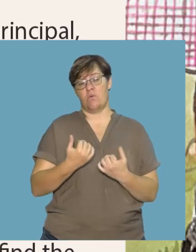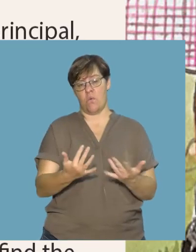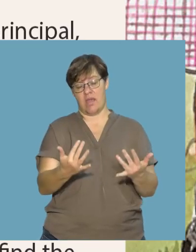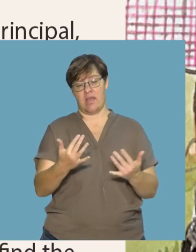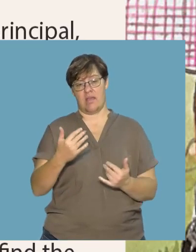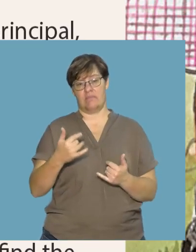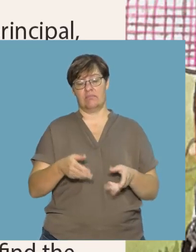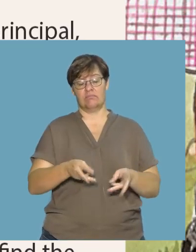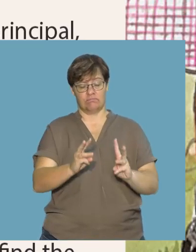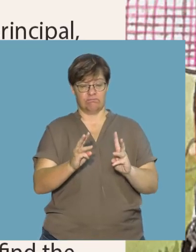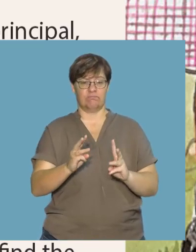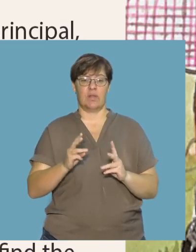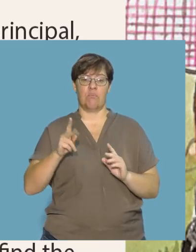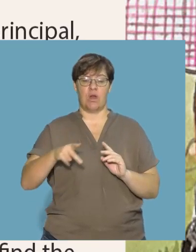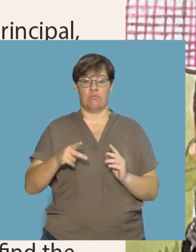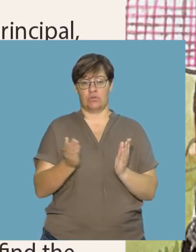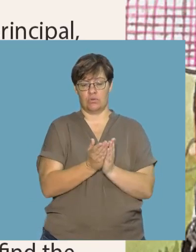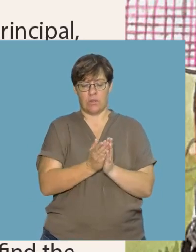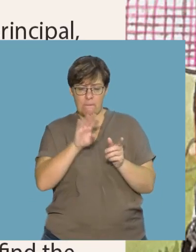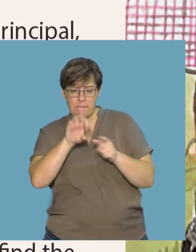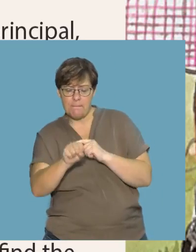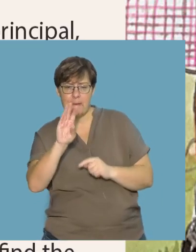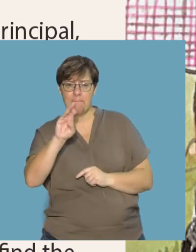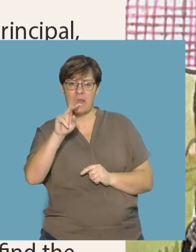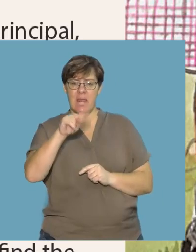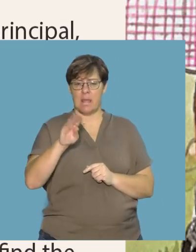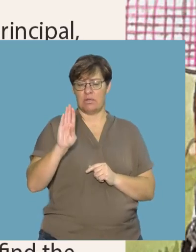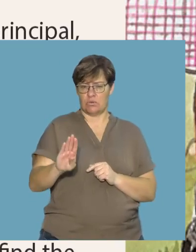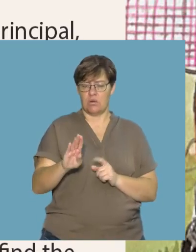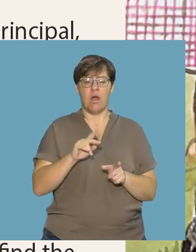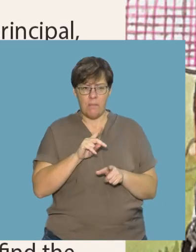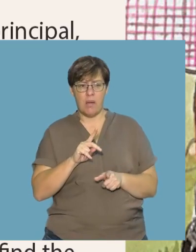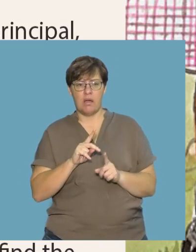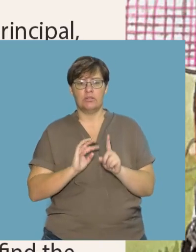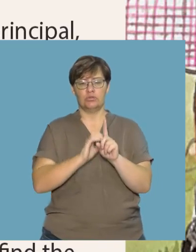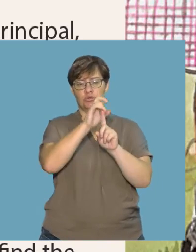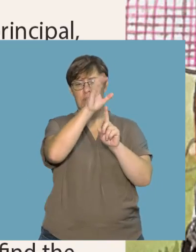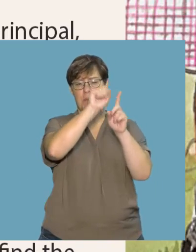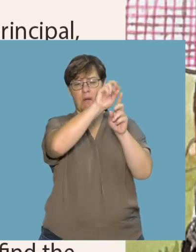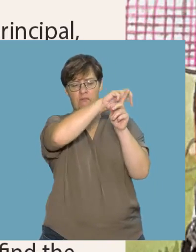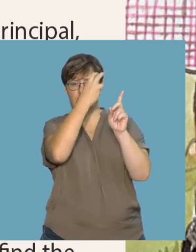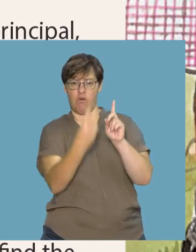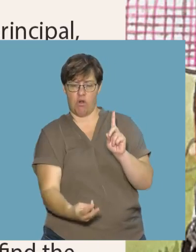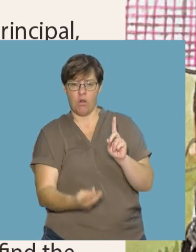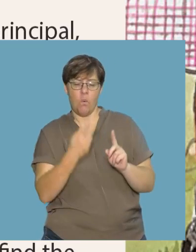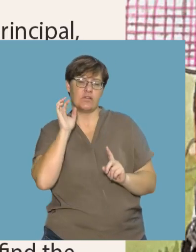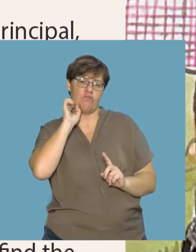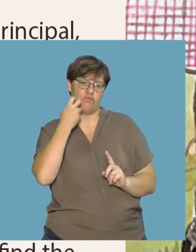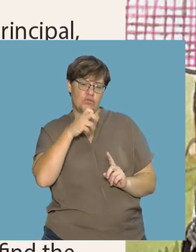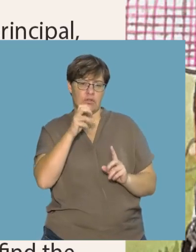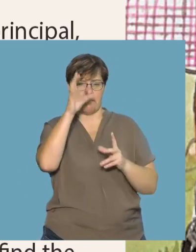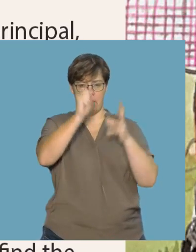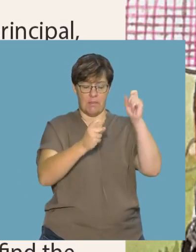discovered 6-year-old Benny Basson, who had fallen from a tree that he had climbed to pick some fruit. The girls rushed to help